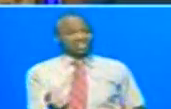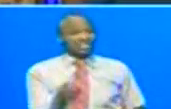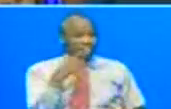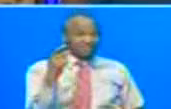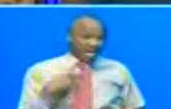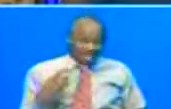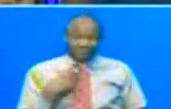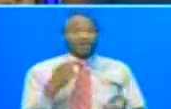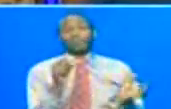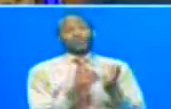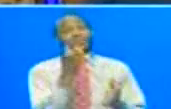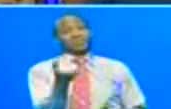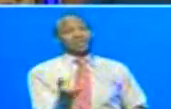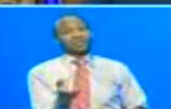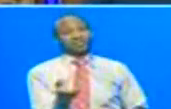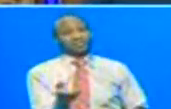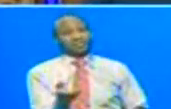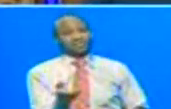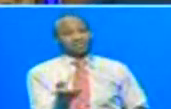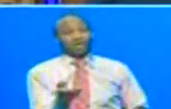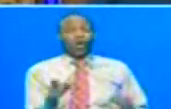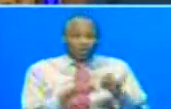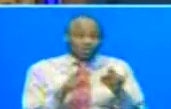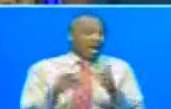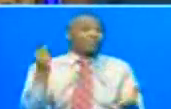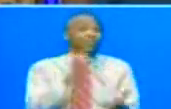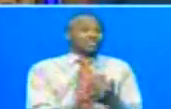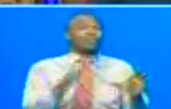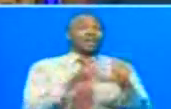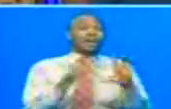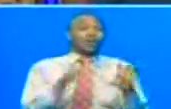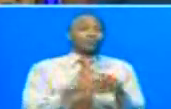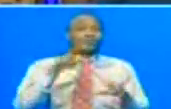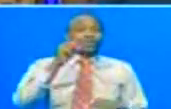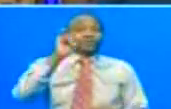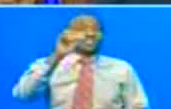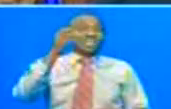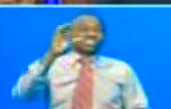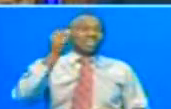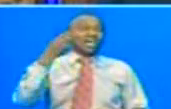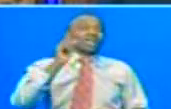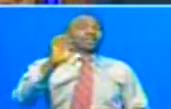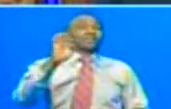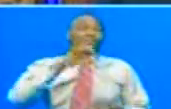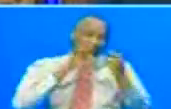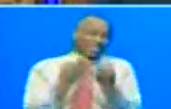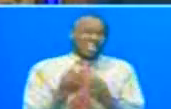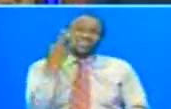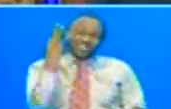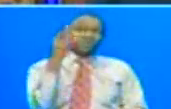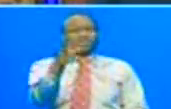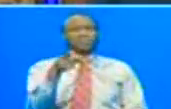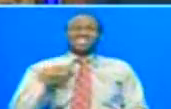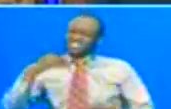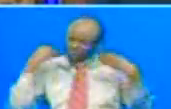through extradition. And then appointing members of the Nyachai family, three of them. Yeah. That's a waste